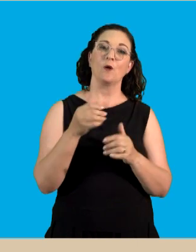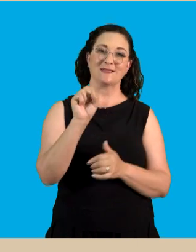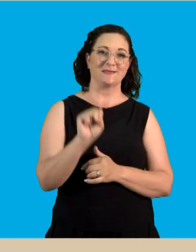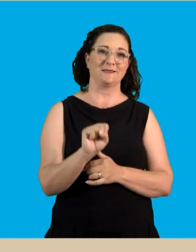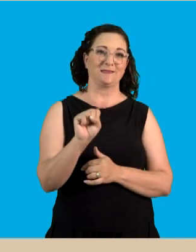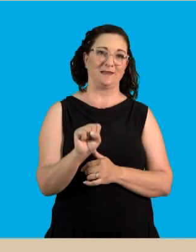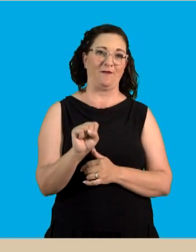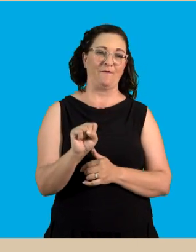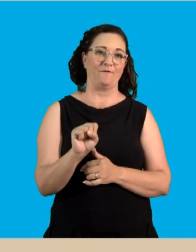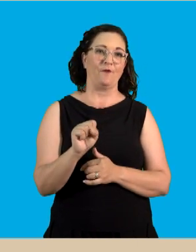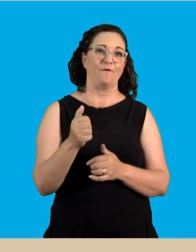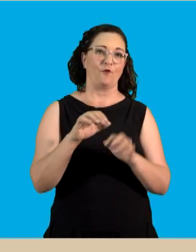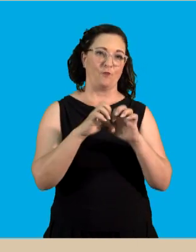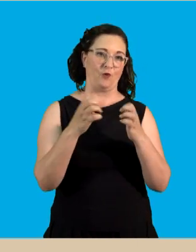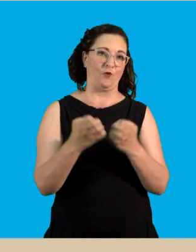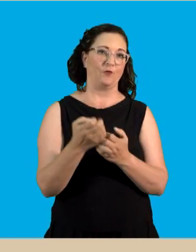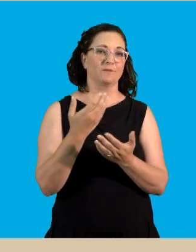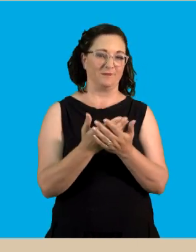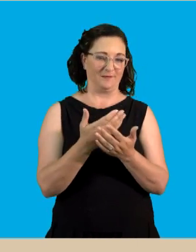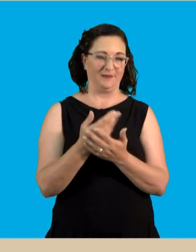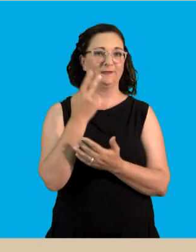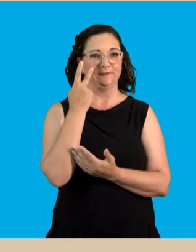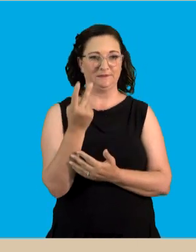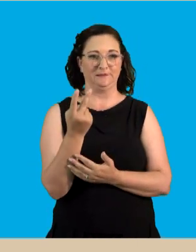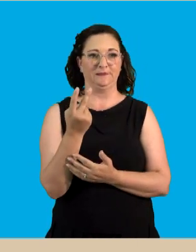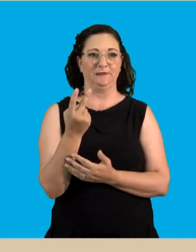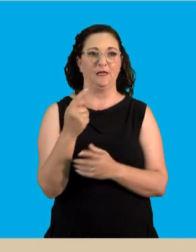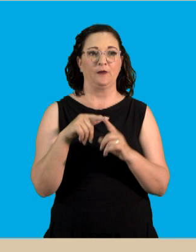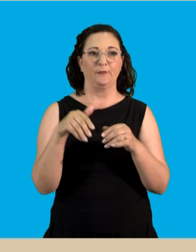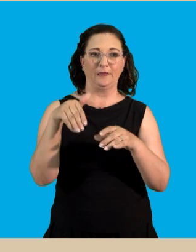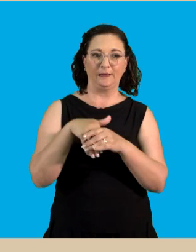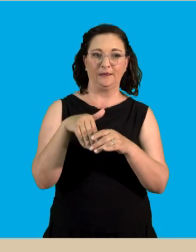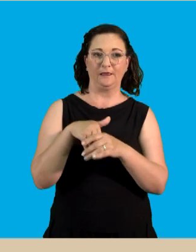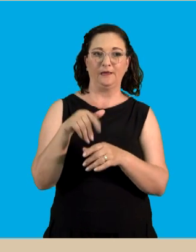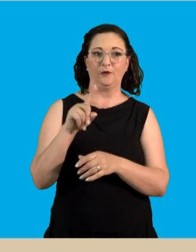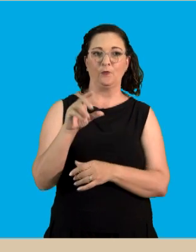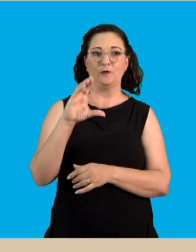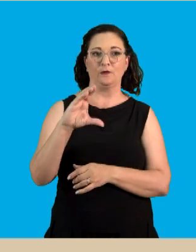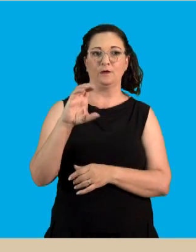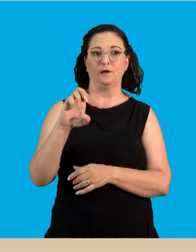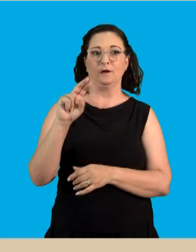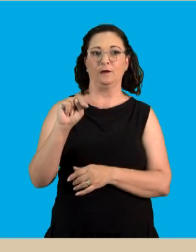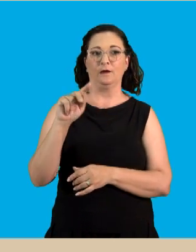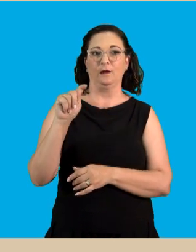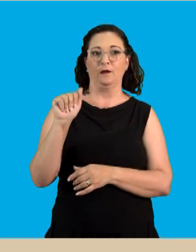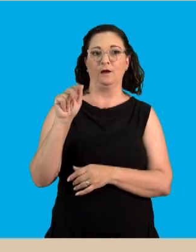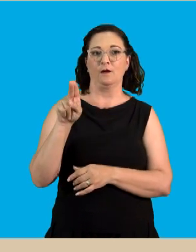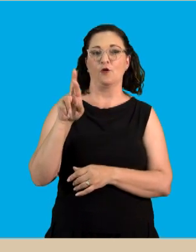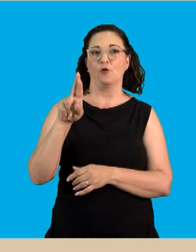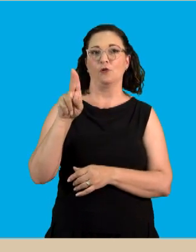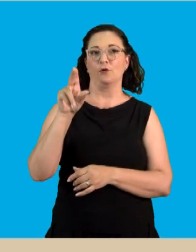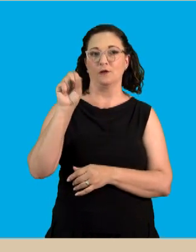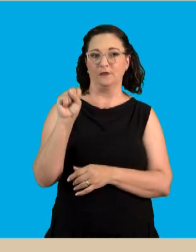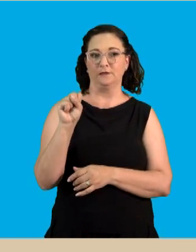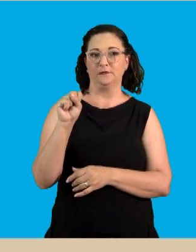southern hemisphere, and it forms part of the Centaurus constellation, all right? This is what you need to know about